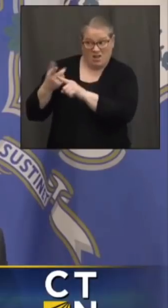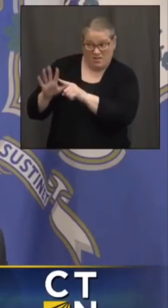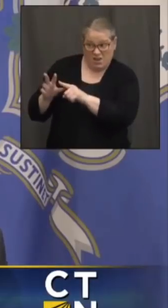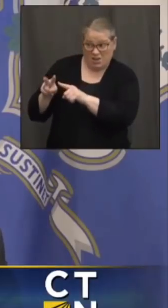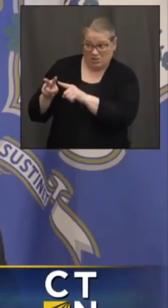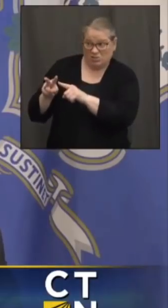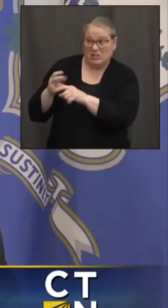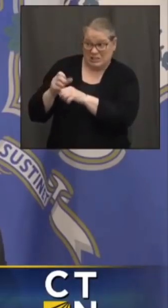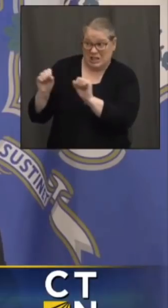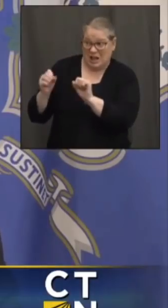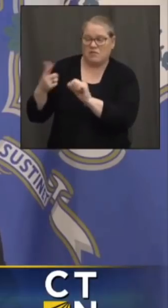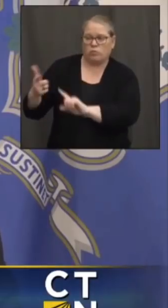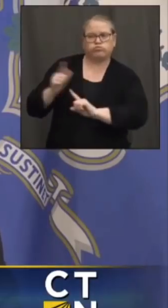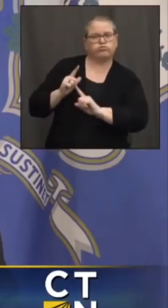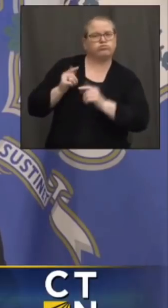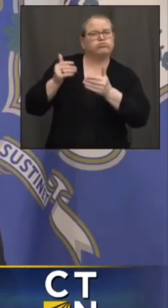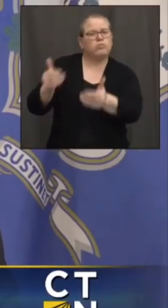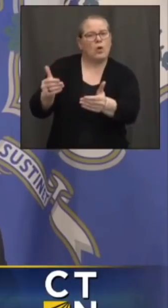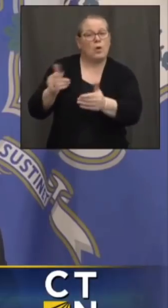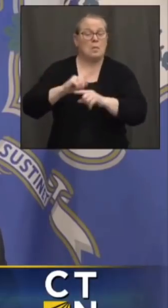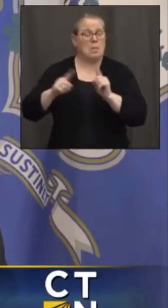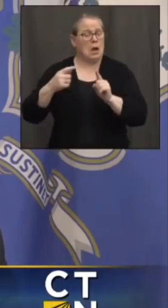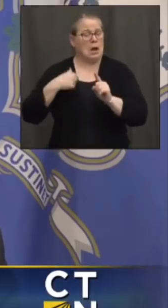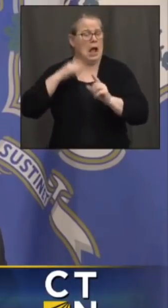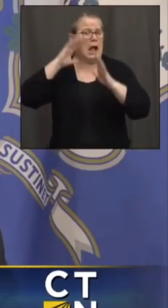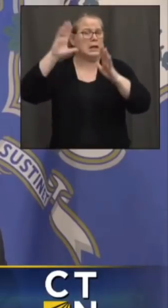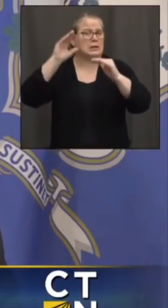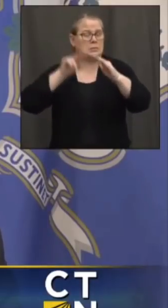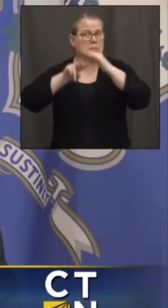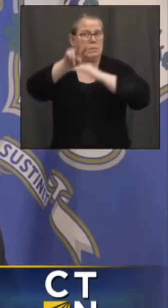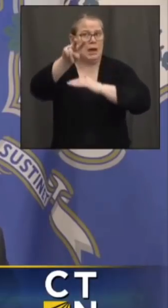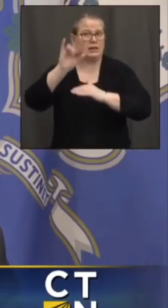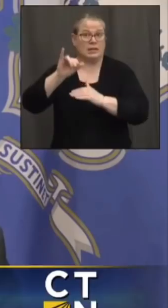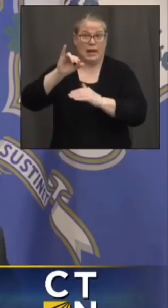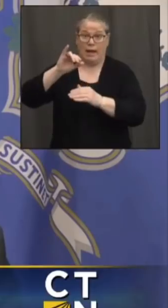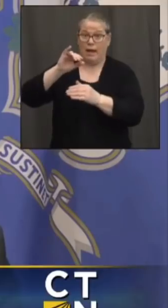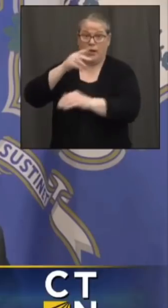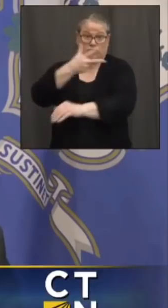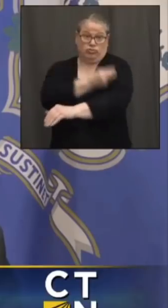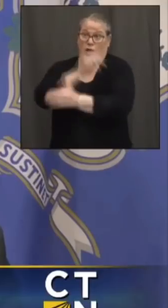But I say the other 90% of the doses will be going to 65 and over very soon.